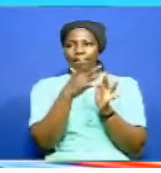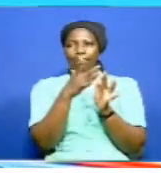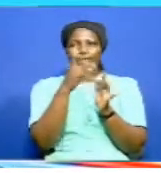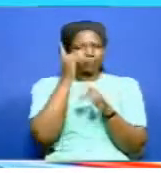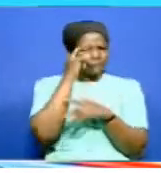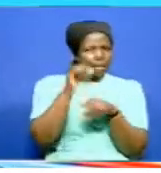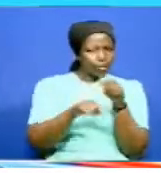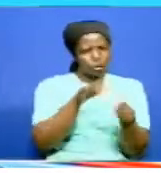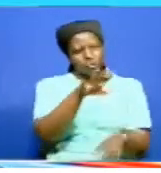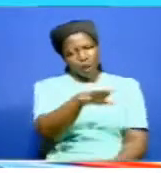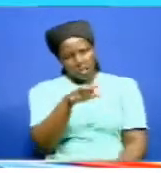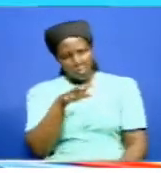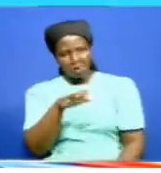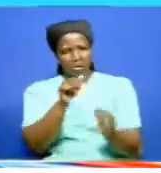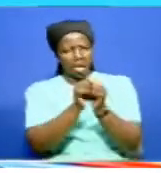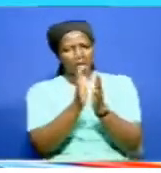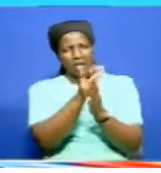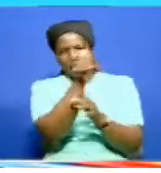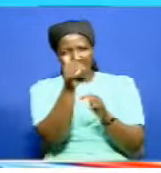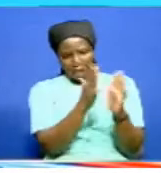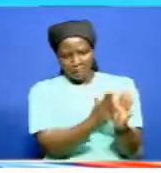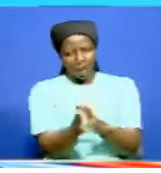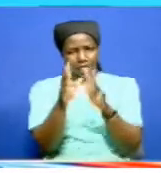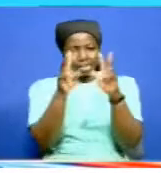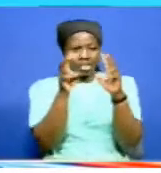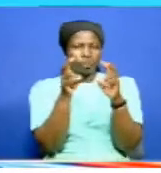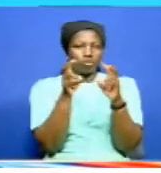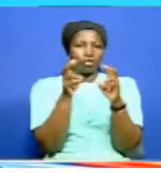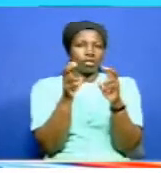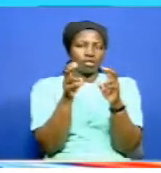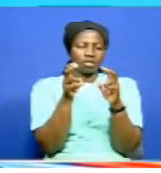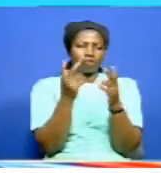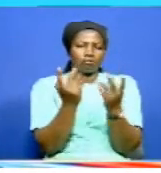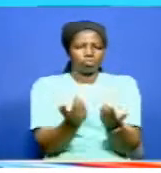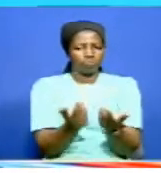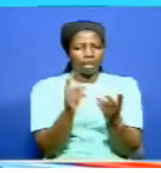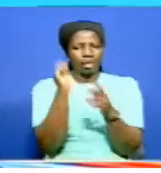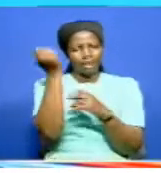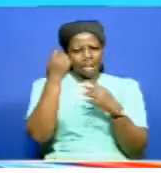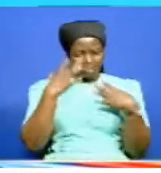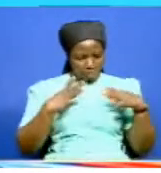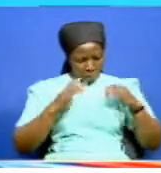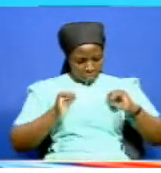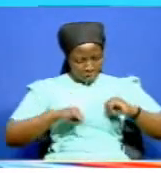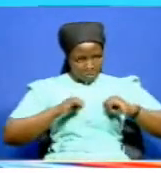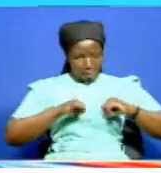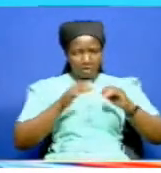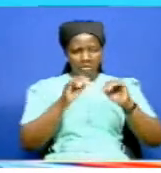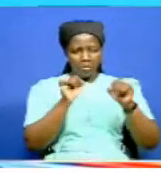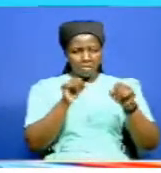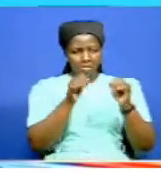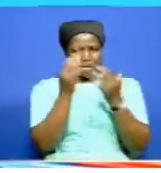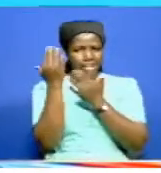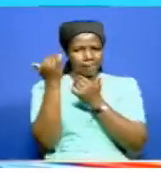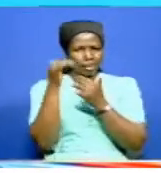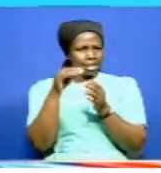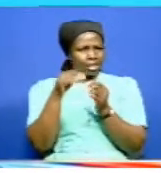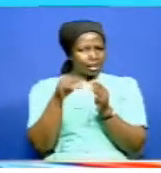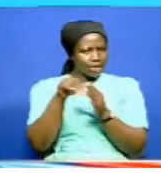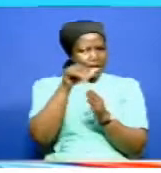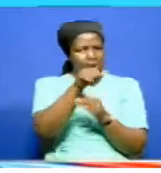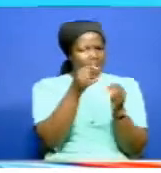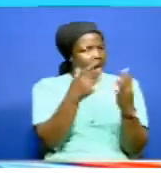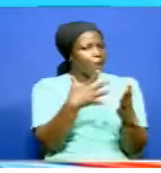transport and the other logistical issues. What can Kenyans expect, perhaps how much, to get a